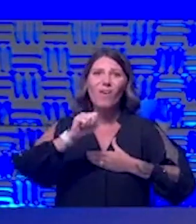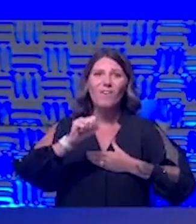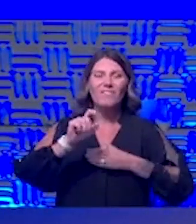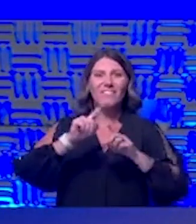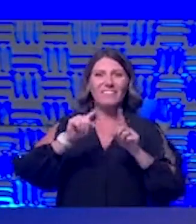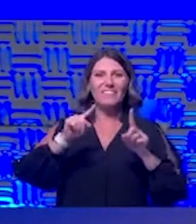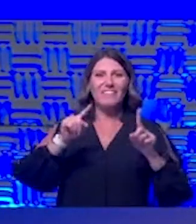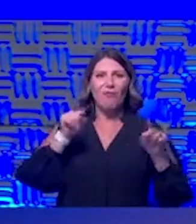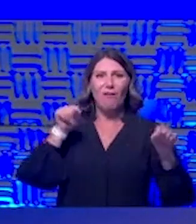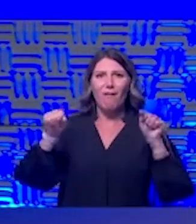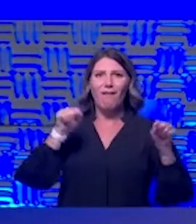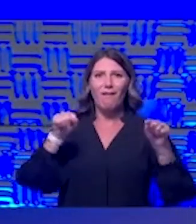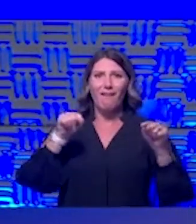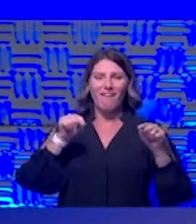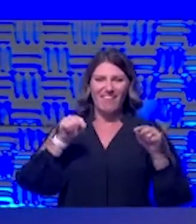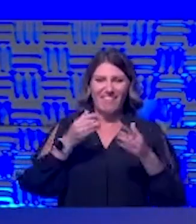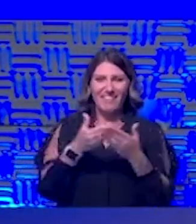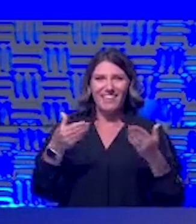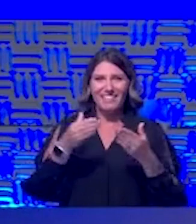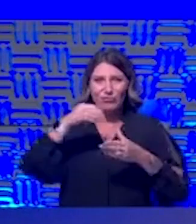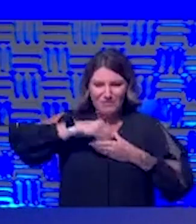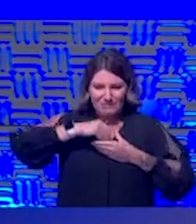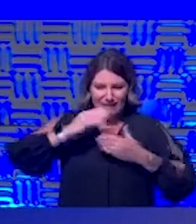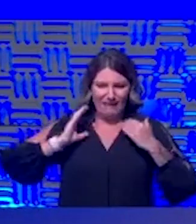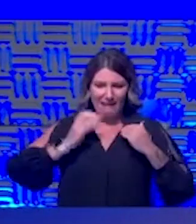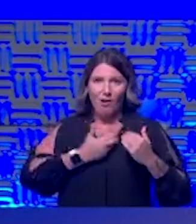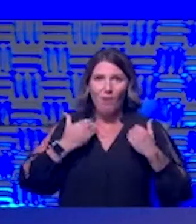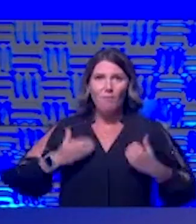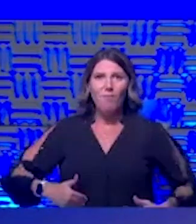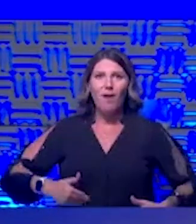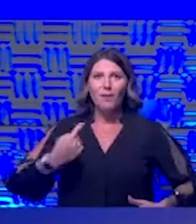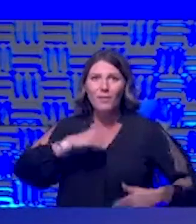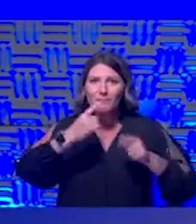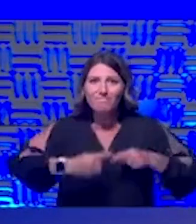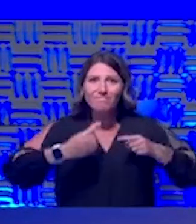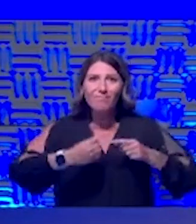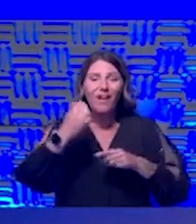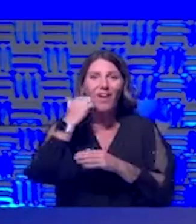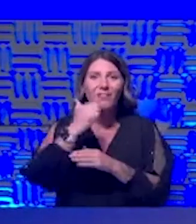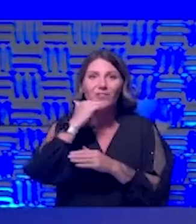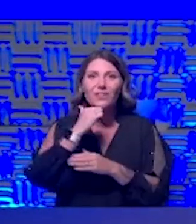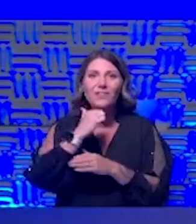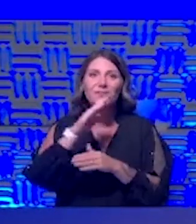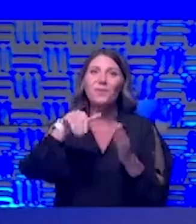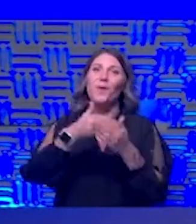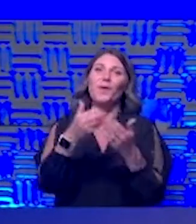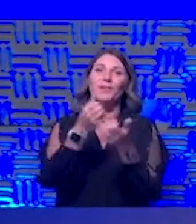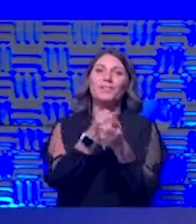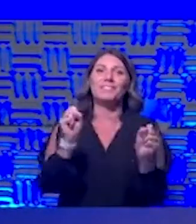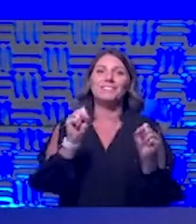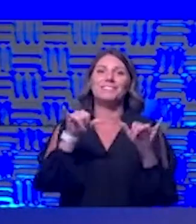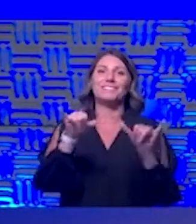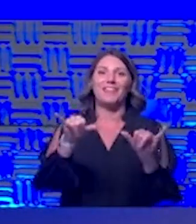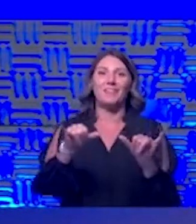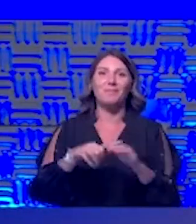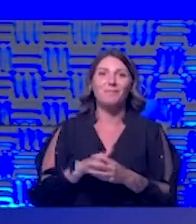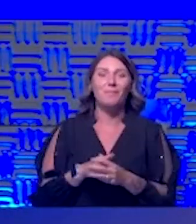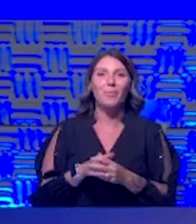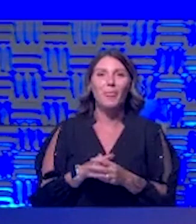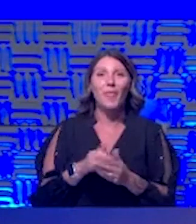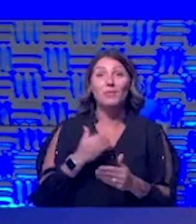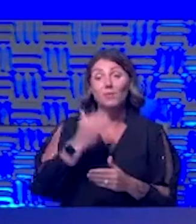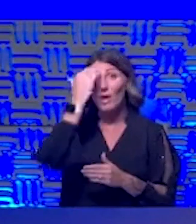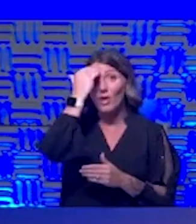wolves that are within all of us. And I think we try to wrestle with those each day so that we can all stay safe. So I know we didn't get